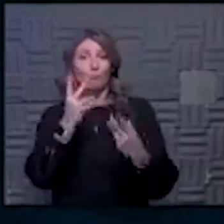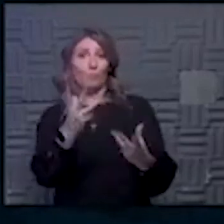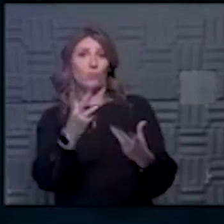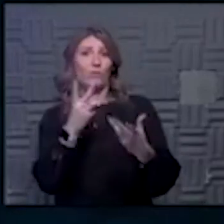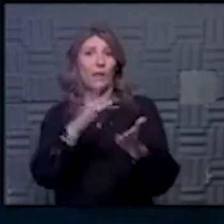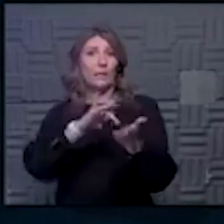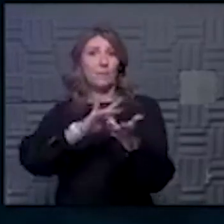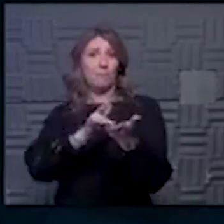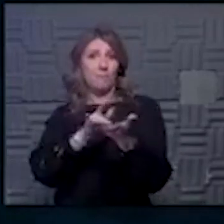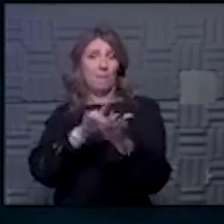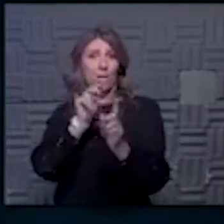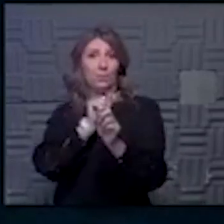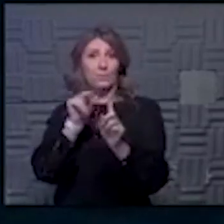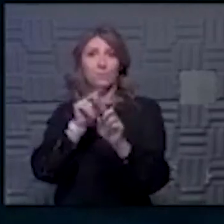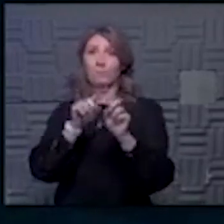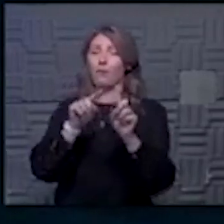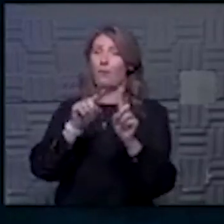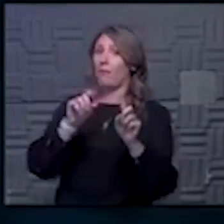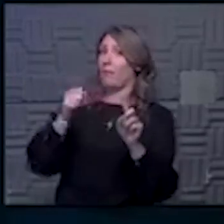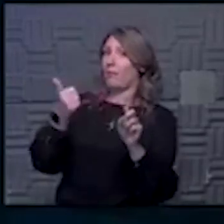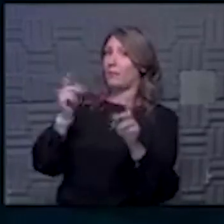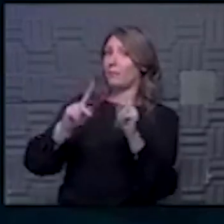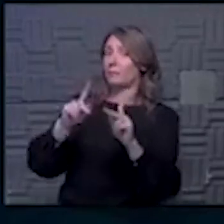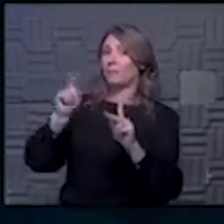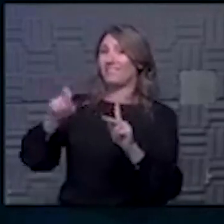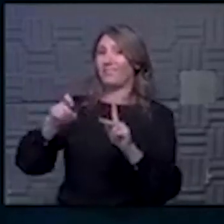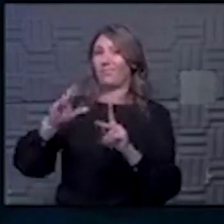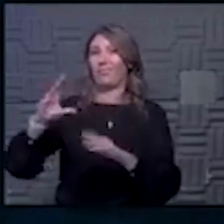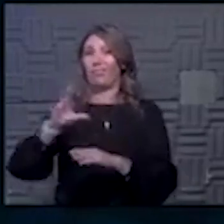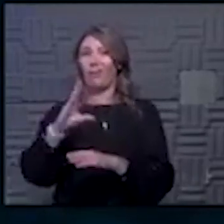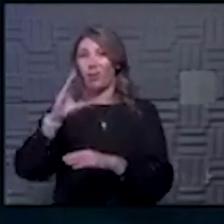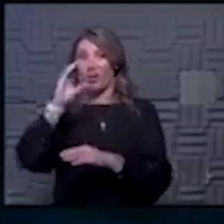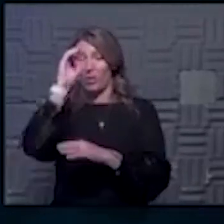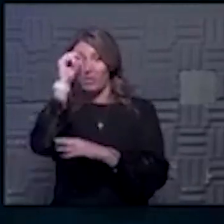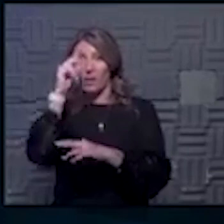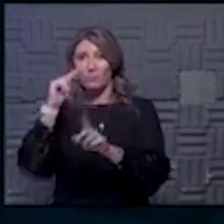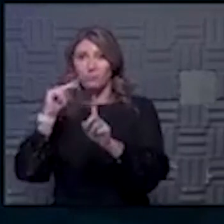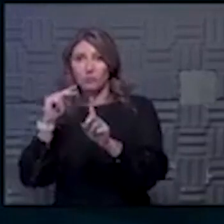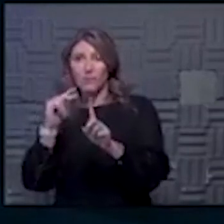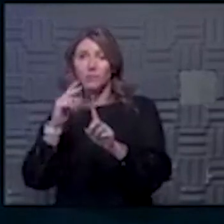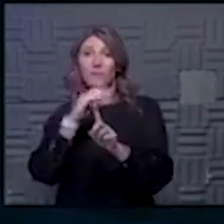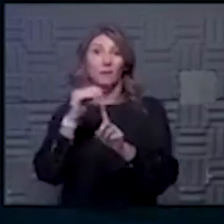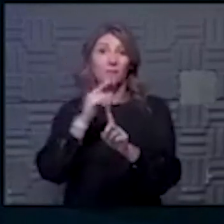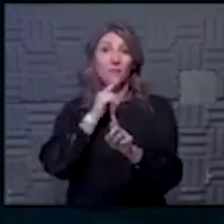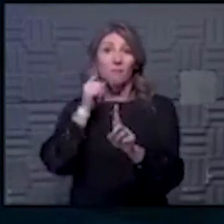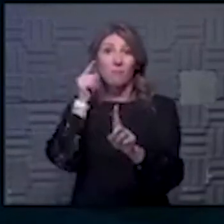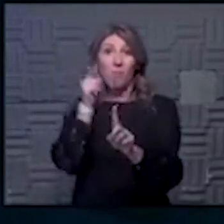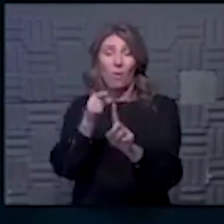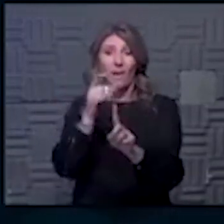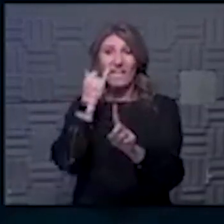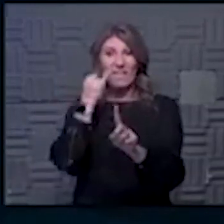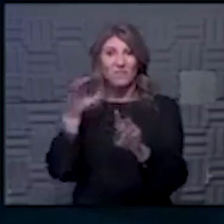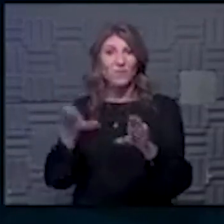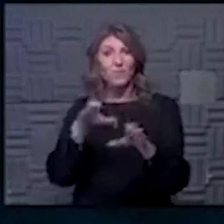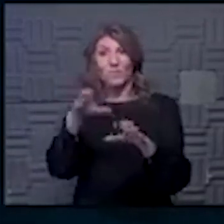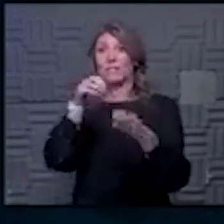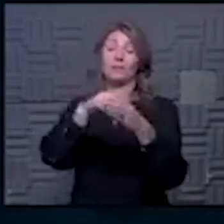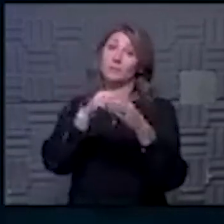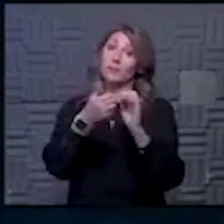think others have to weigh in on the other aspects of that. And the bottom line is that if you're going to do those kinds of